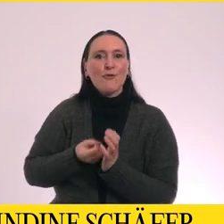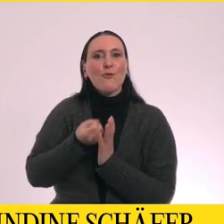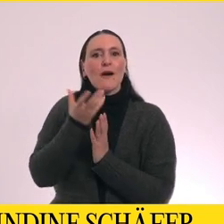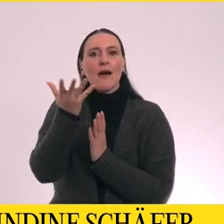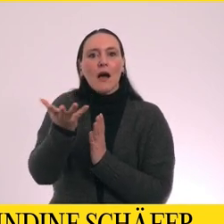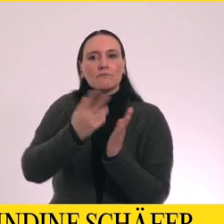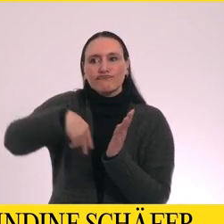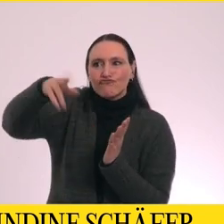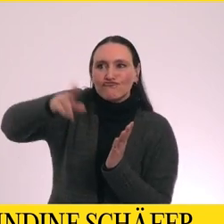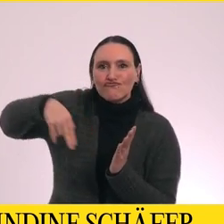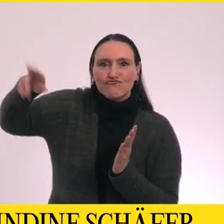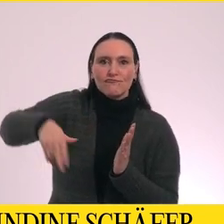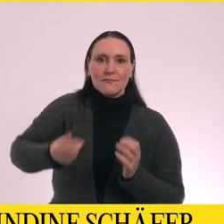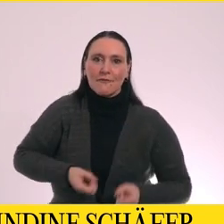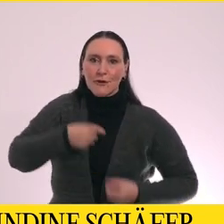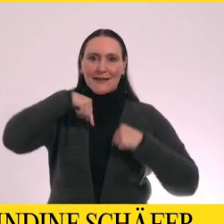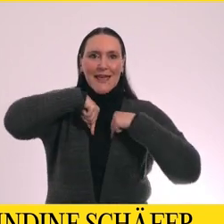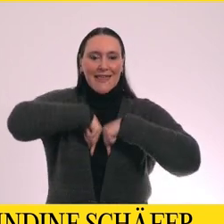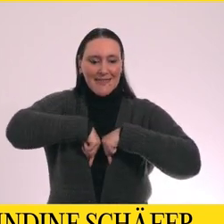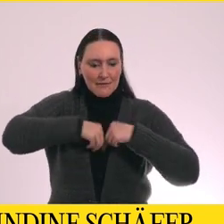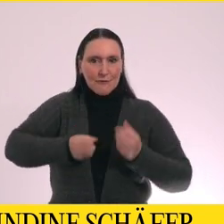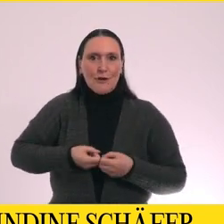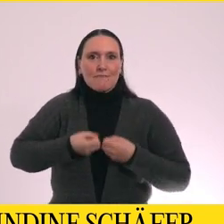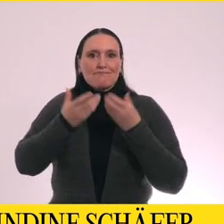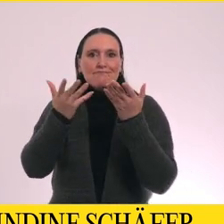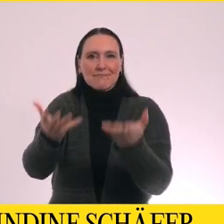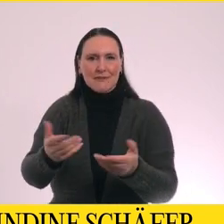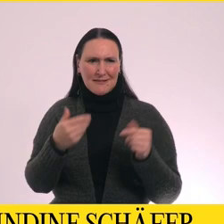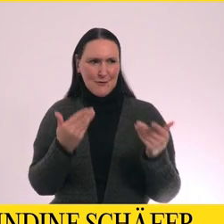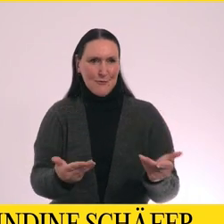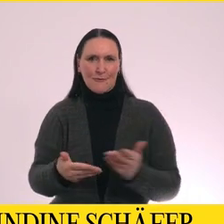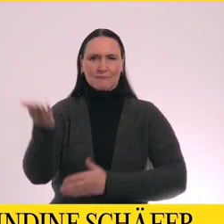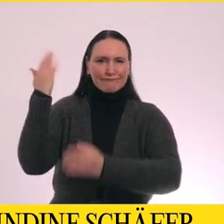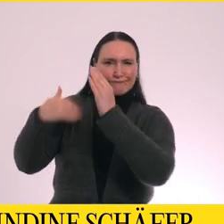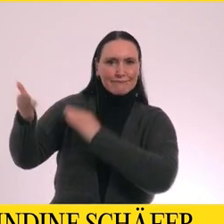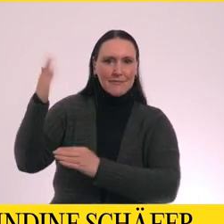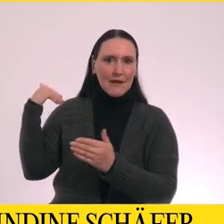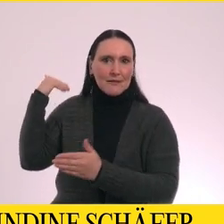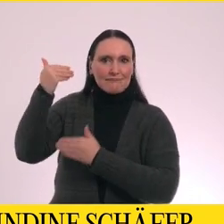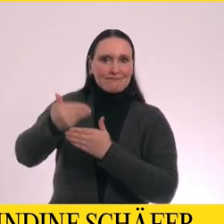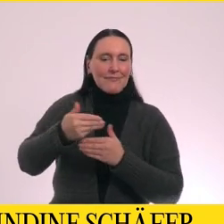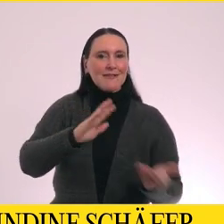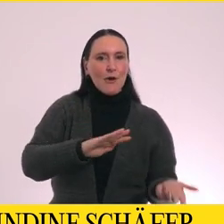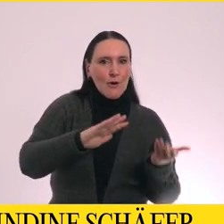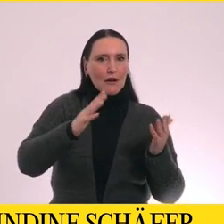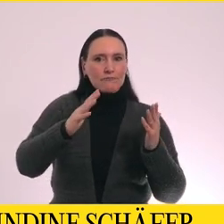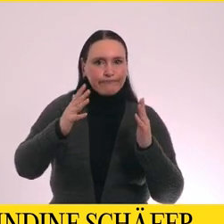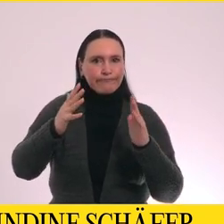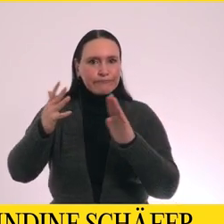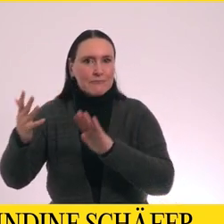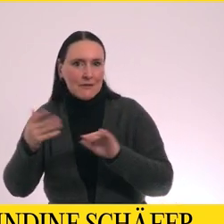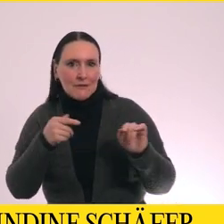practice has changed, it's still very much, you can tell it's Carl's work. So I think, yeah, it's been a